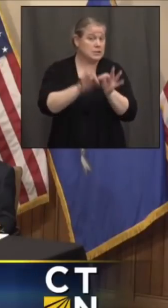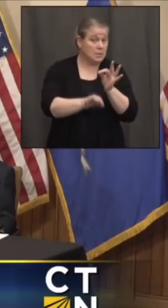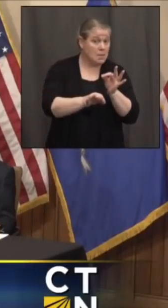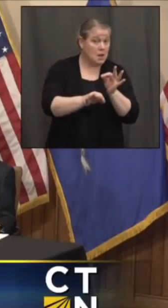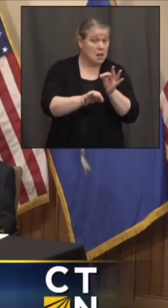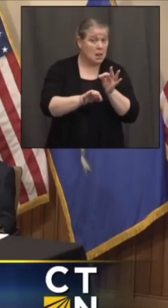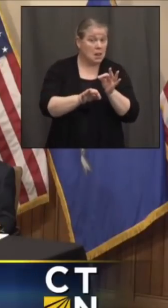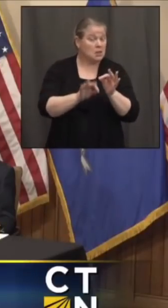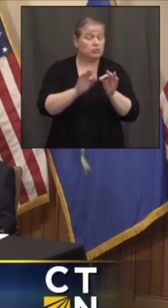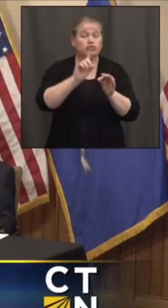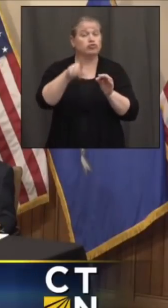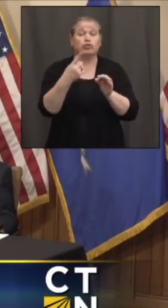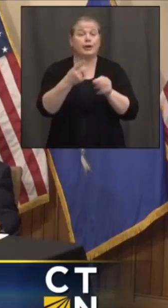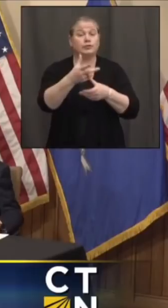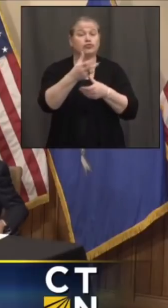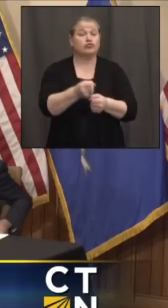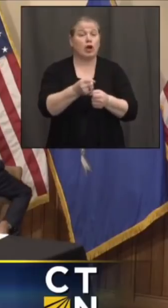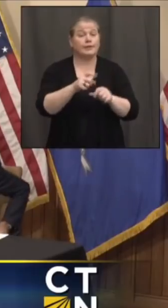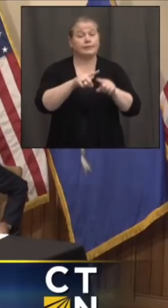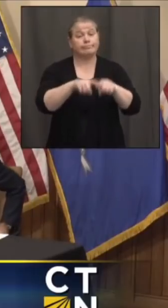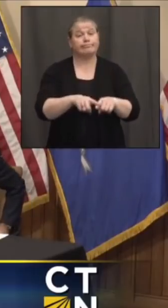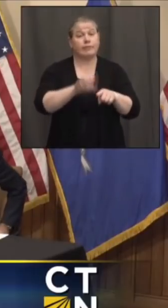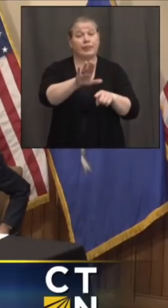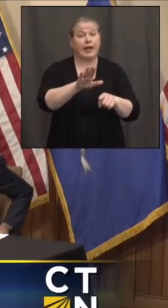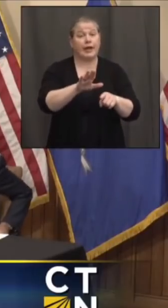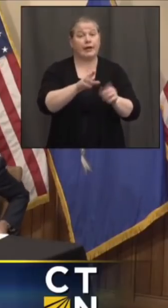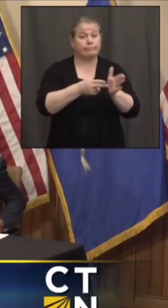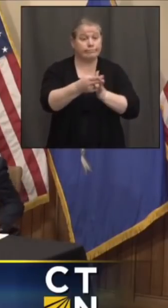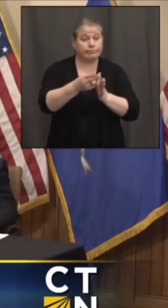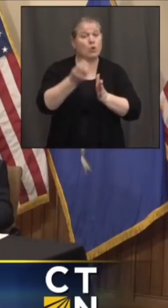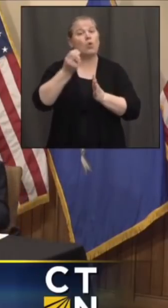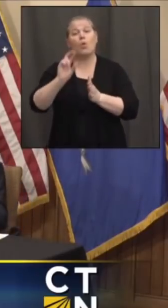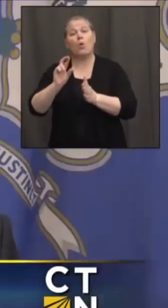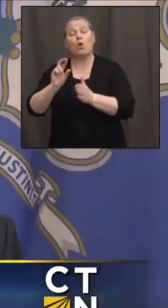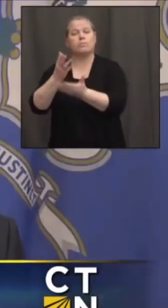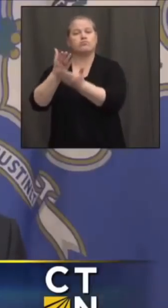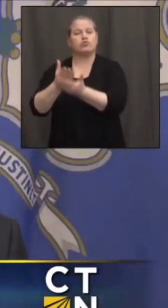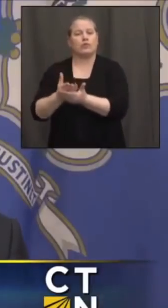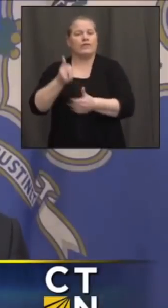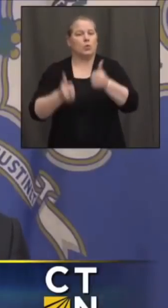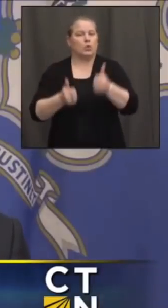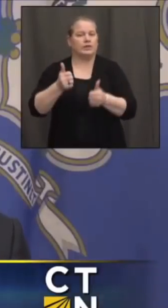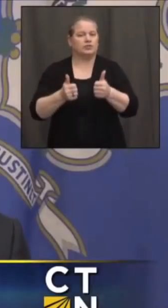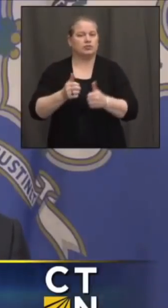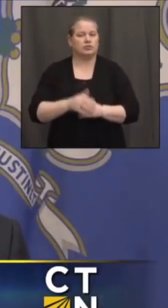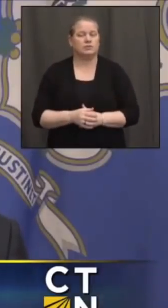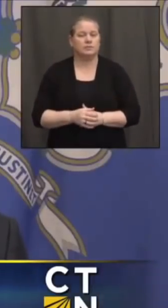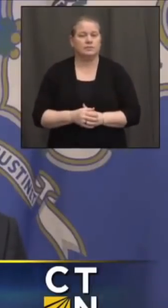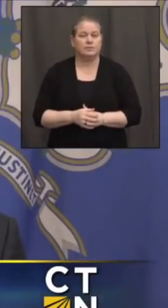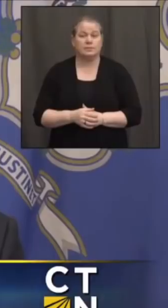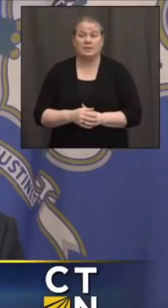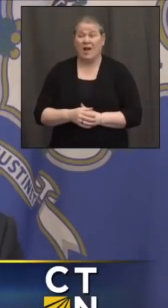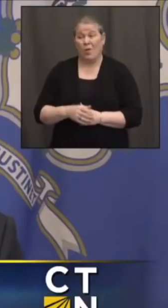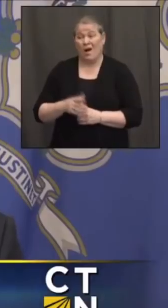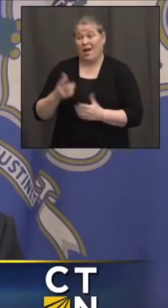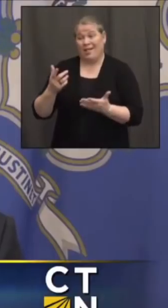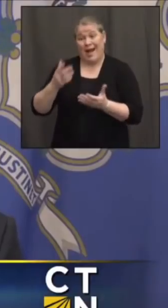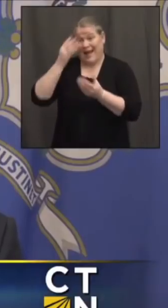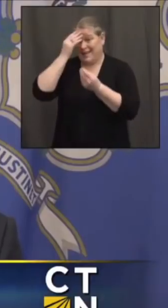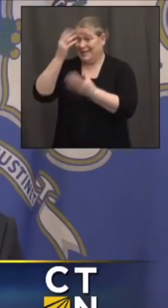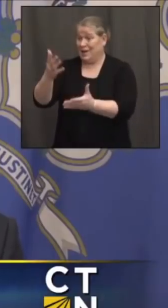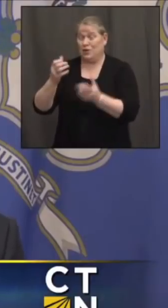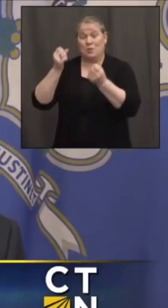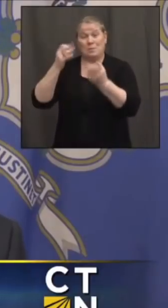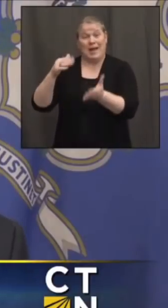a comorbidity? Well, Paz, I can tell you, I've heard from dozens of doctors who have said, thank you for